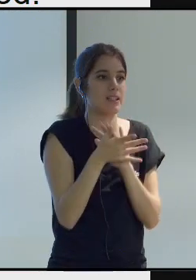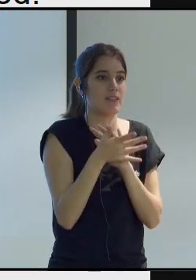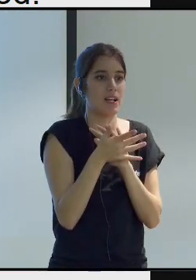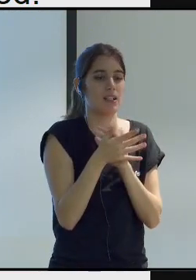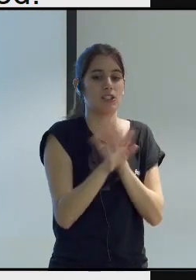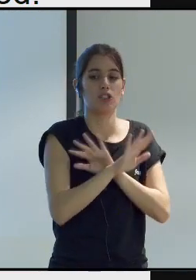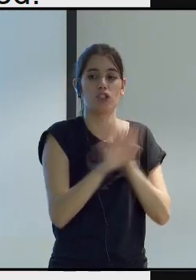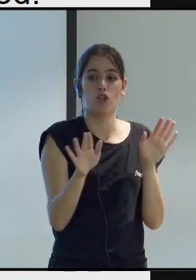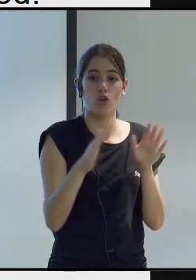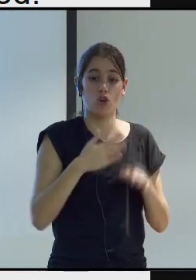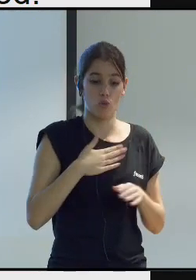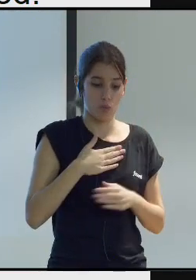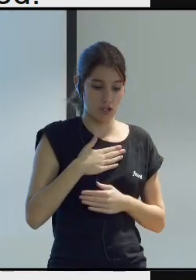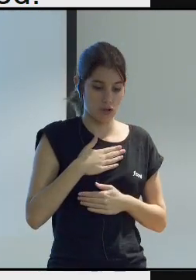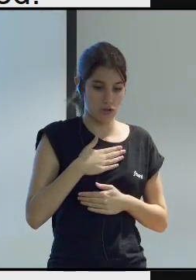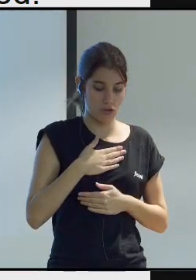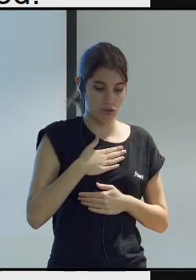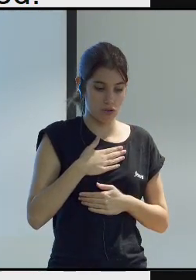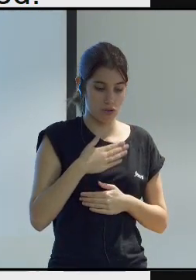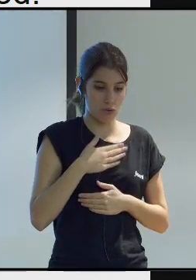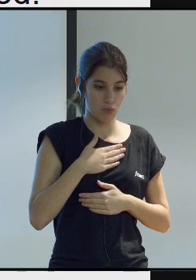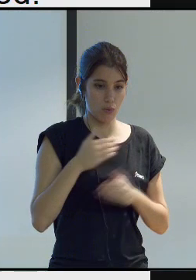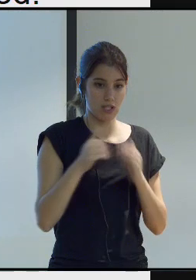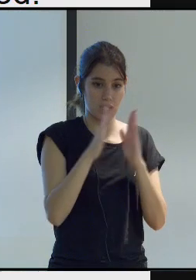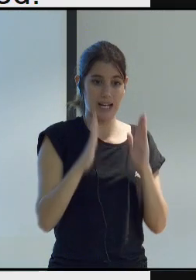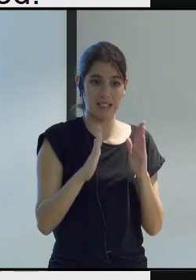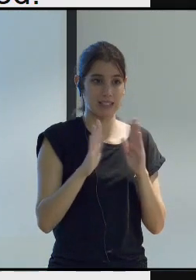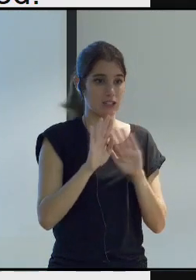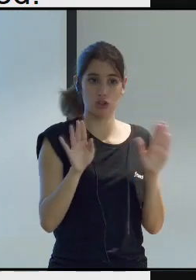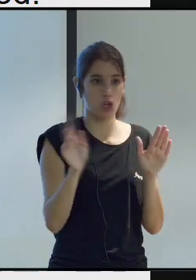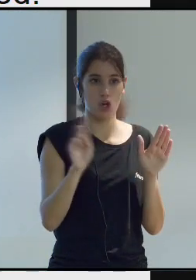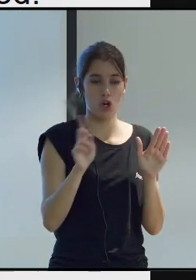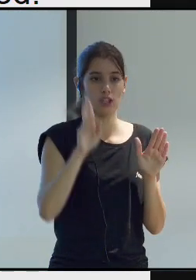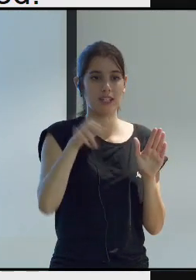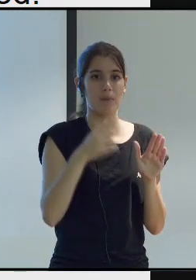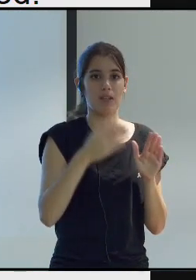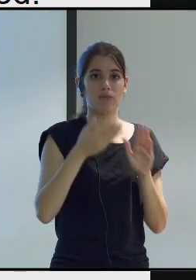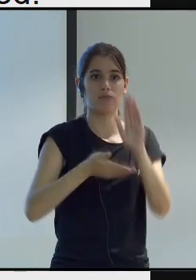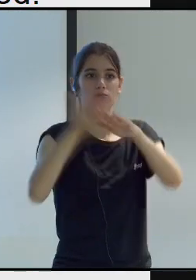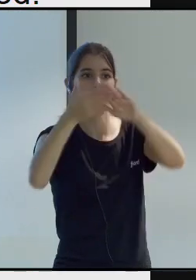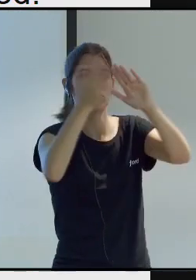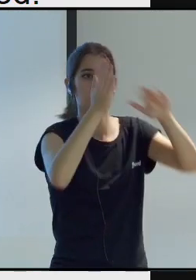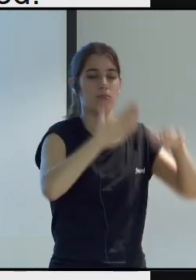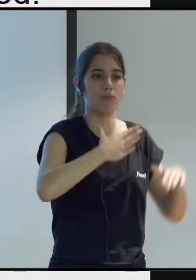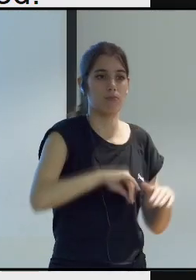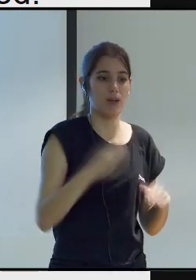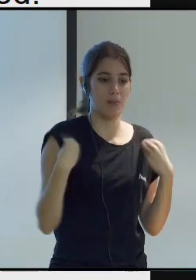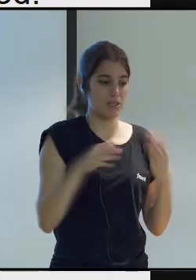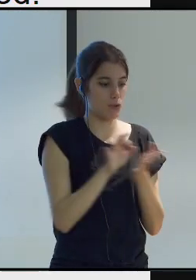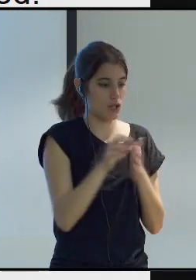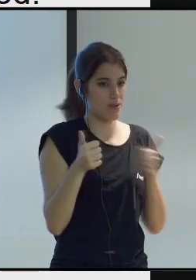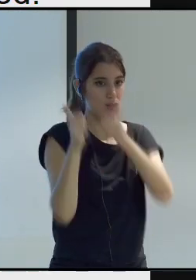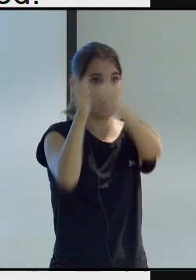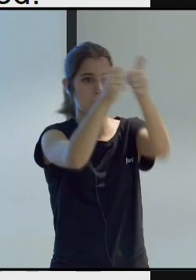go also with us wherever we want. Peer support is also something very important, that we can exchange